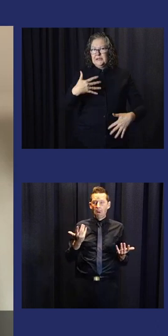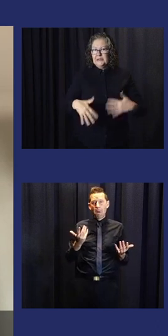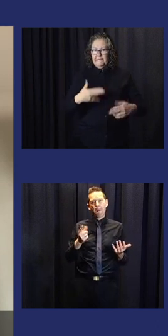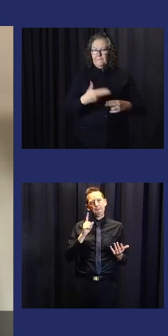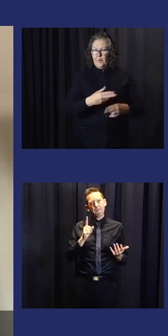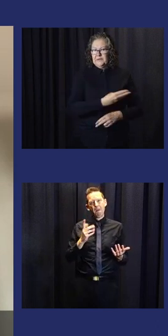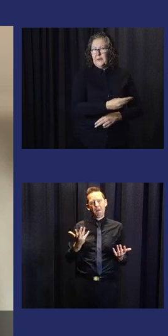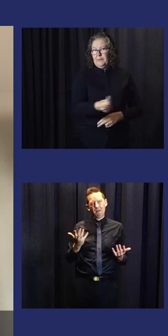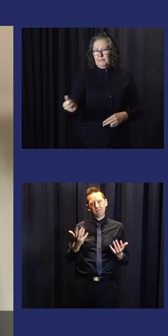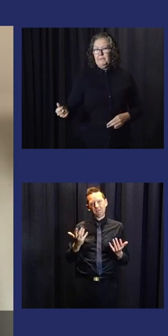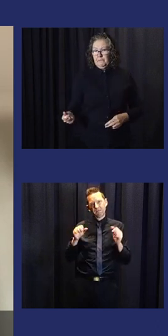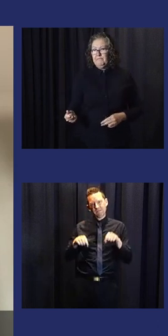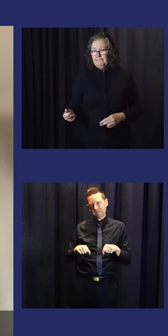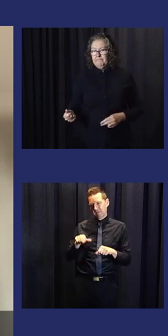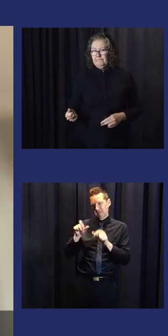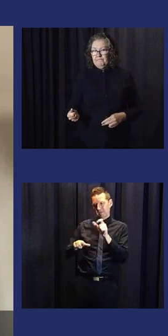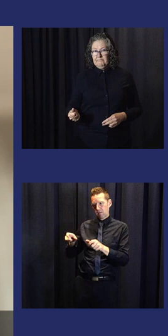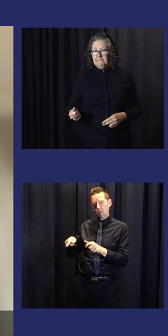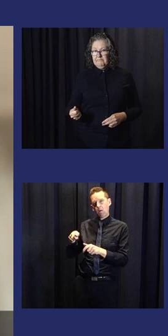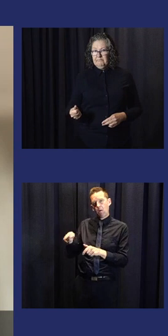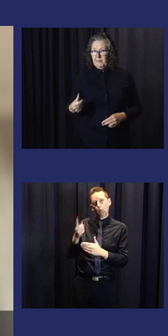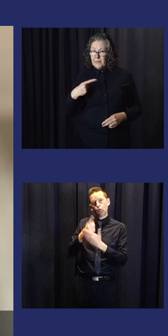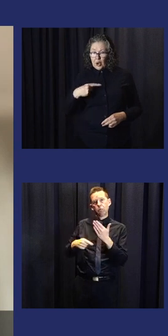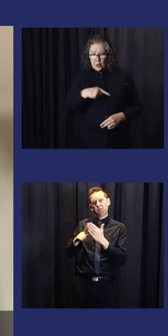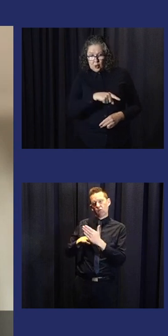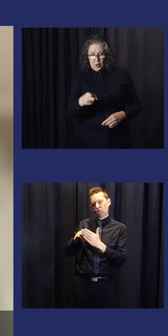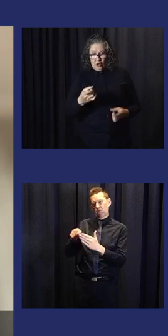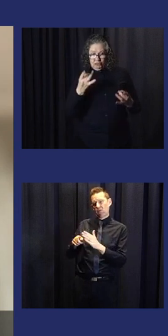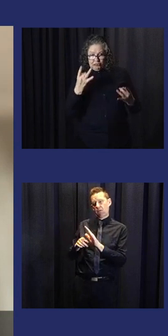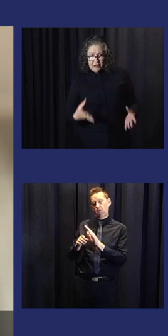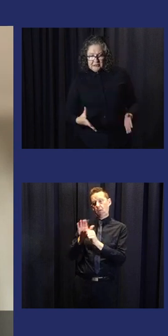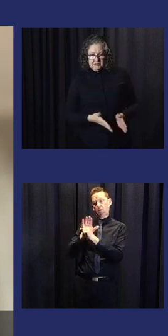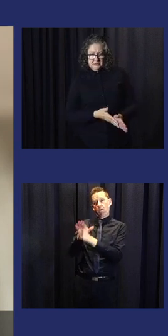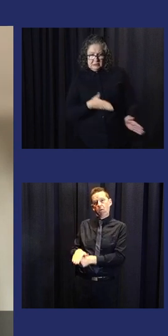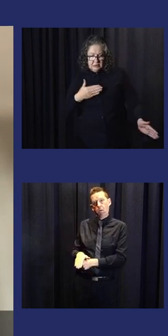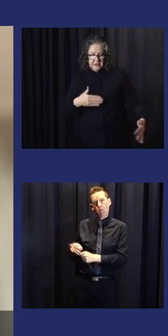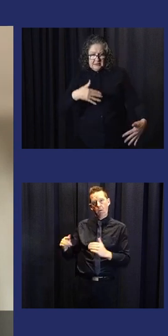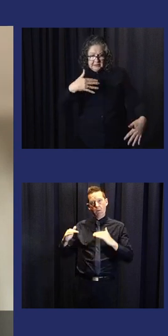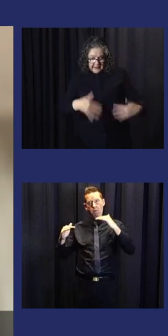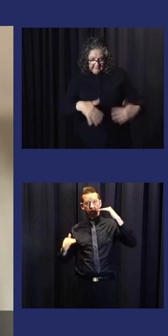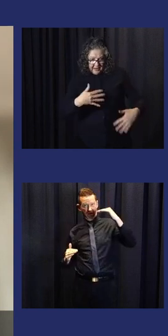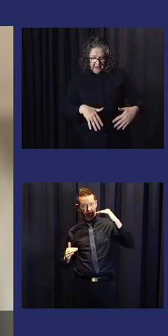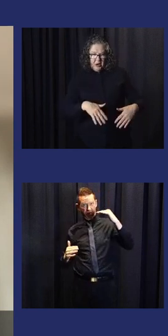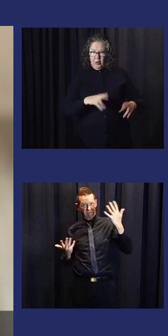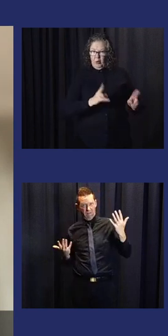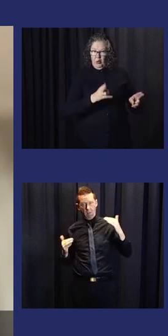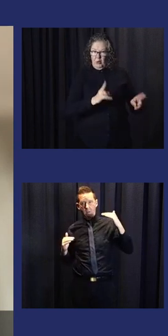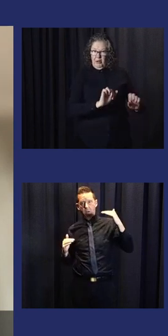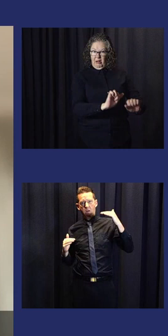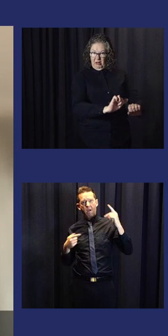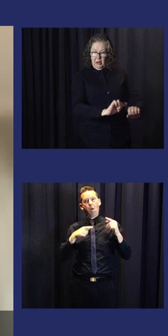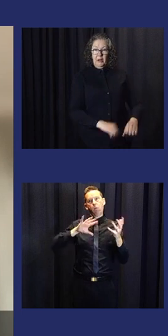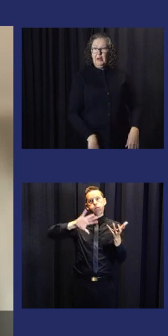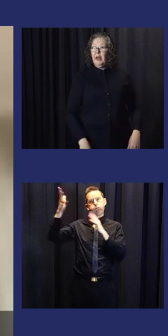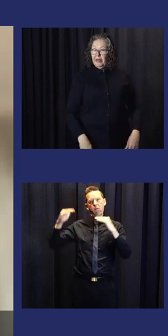are pockets of people within our society that experience significant levels of inequality